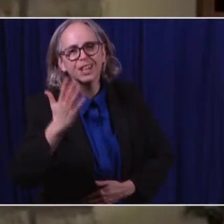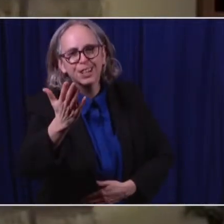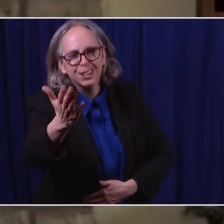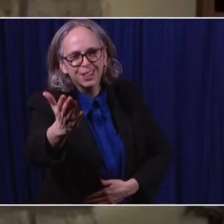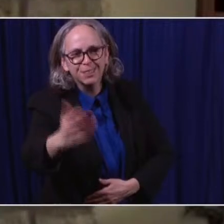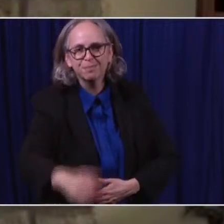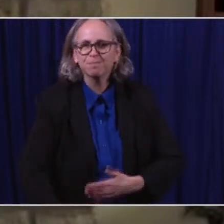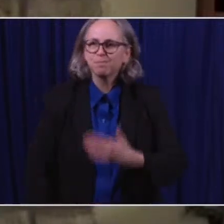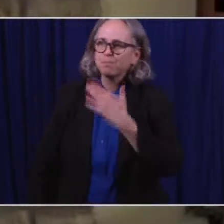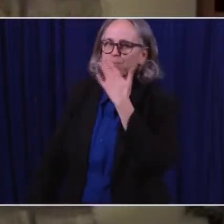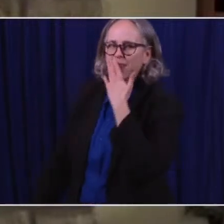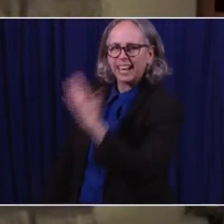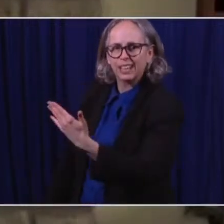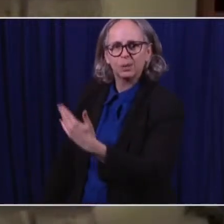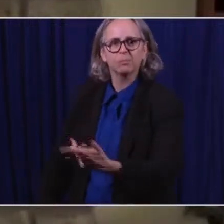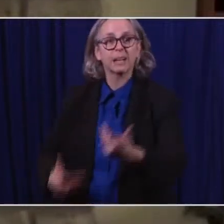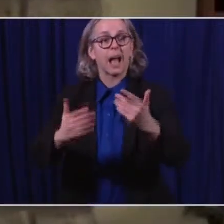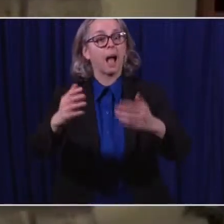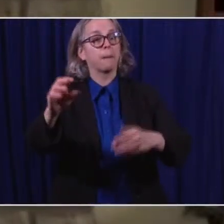to go to Mansfield now,